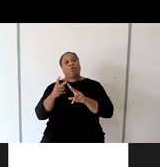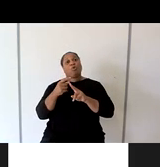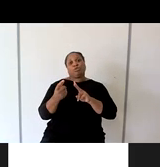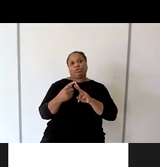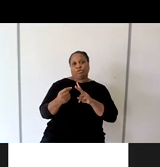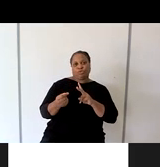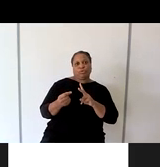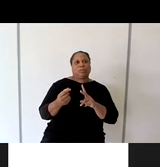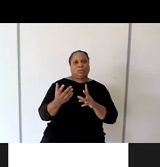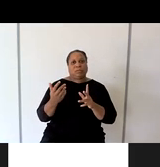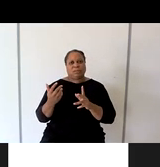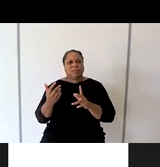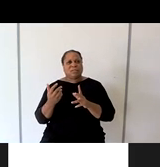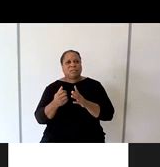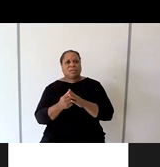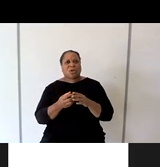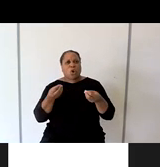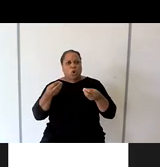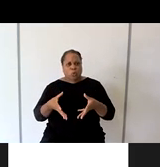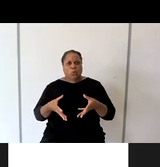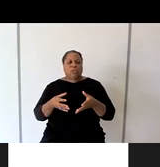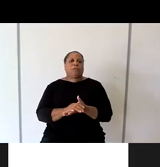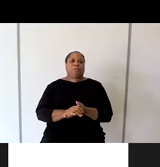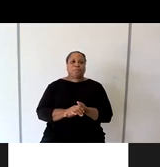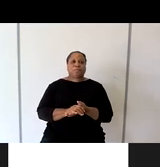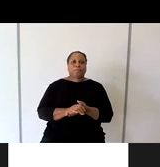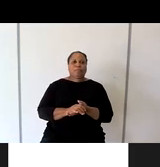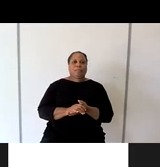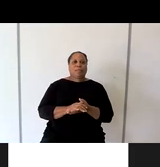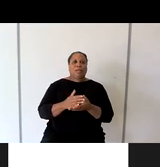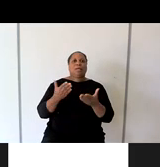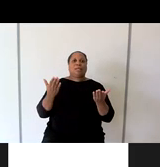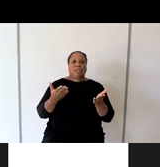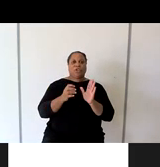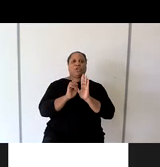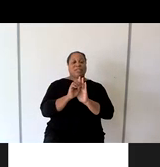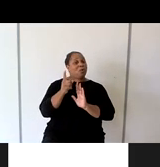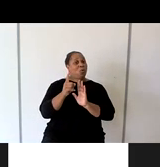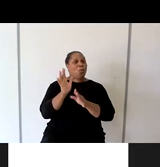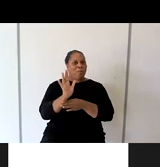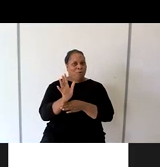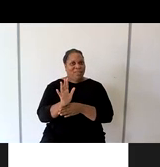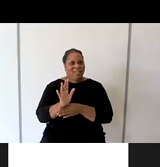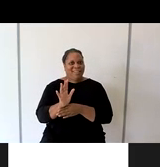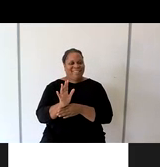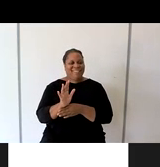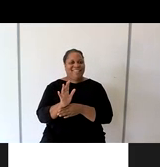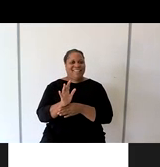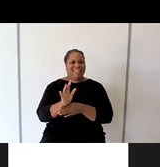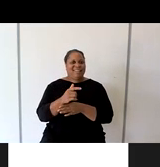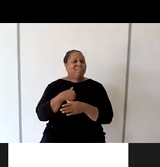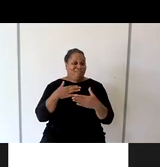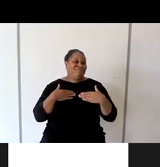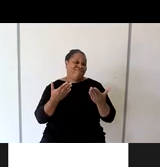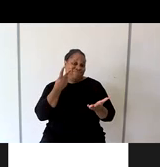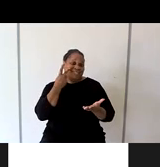euthanasia. Now here I have an example of one such movie. And I will admit that I have seen this